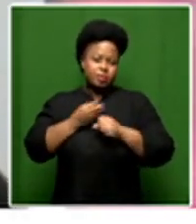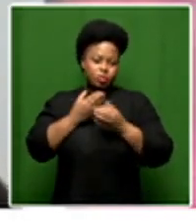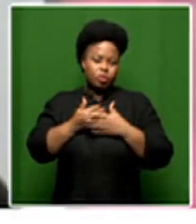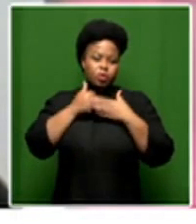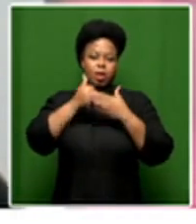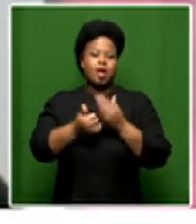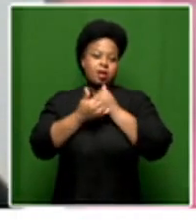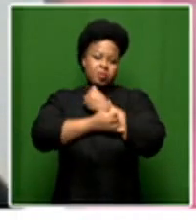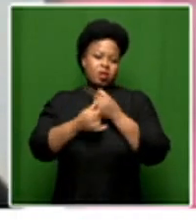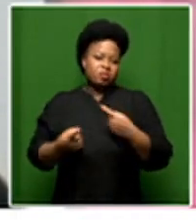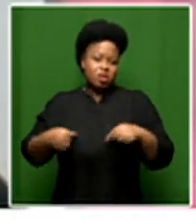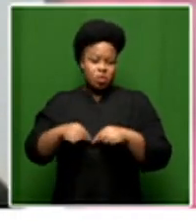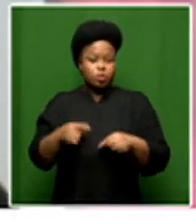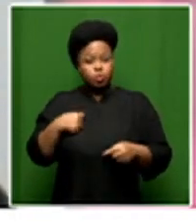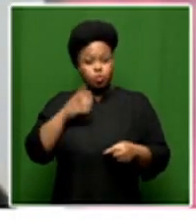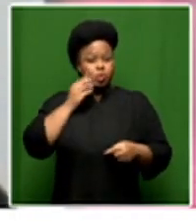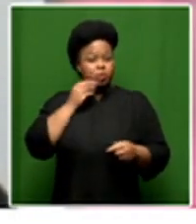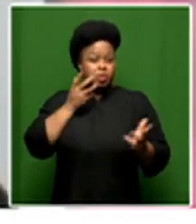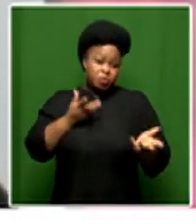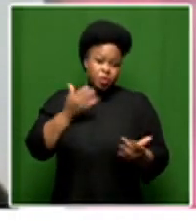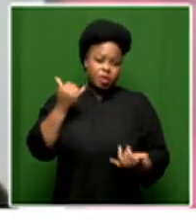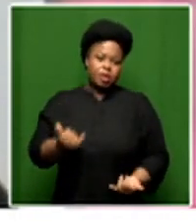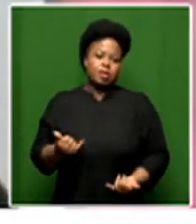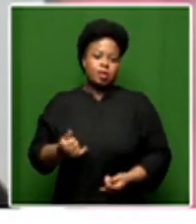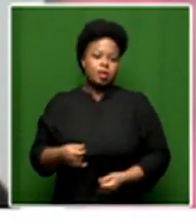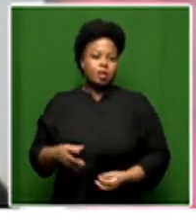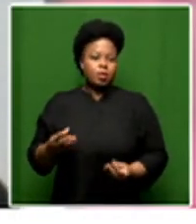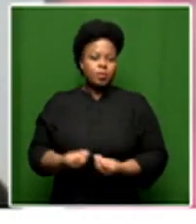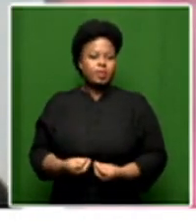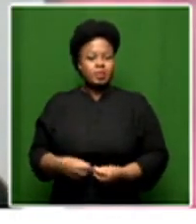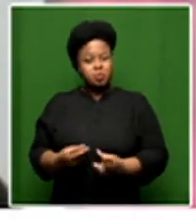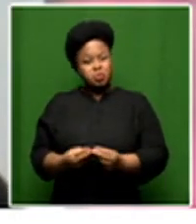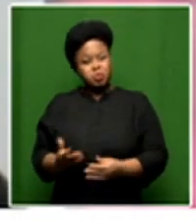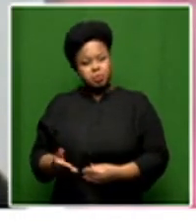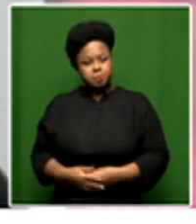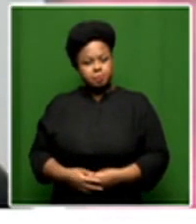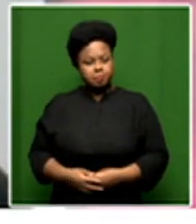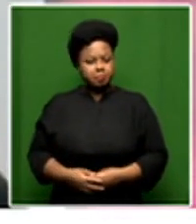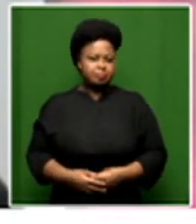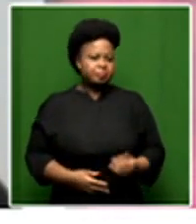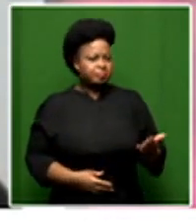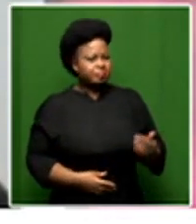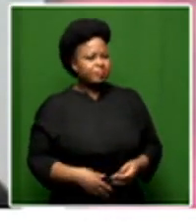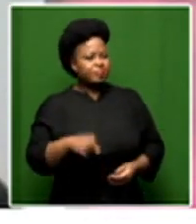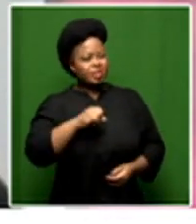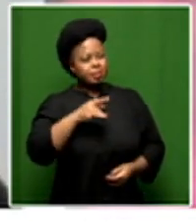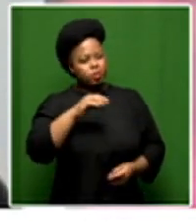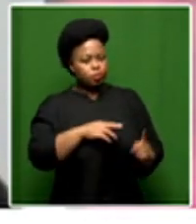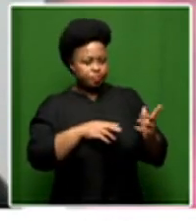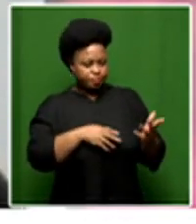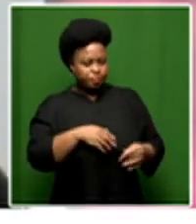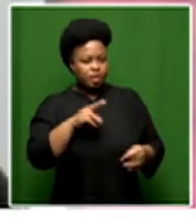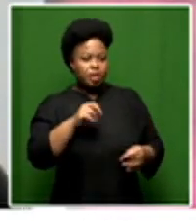the nation. So that's what we're confronted with it, as you know. Now, Mr. Saphetha, NEHAWU